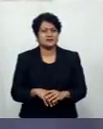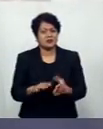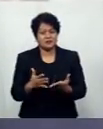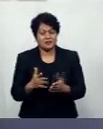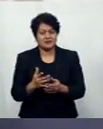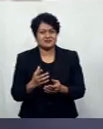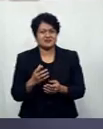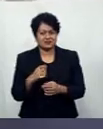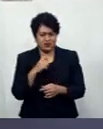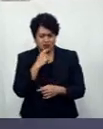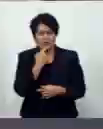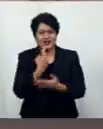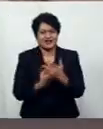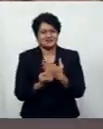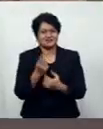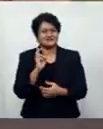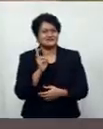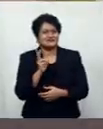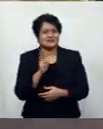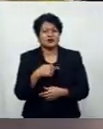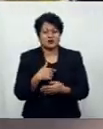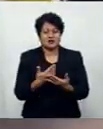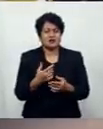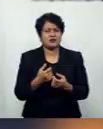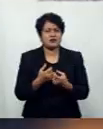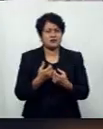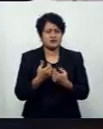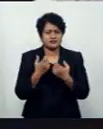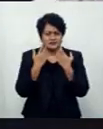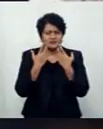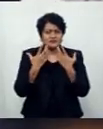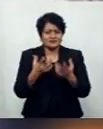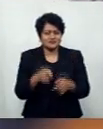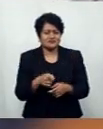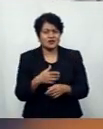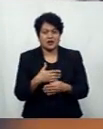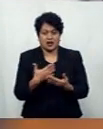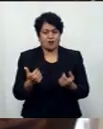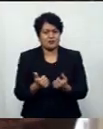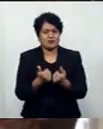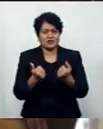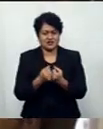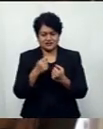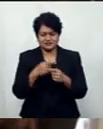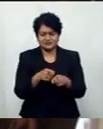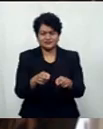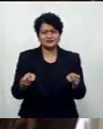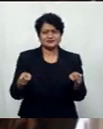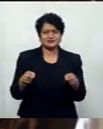But Harsmital's album release this year got a lot of recognition from the audience,